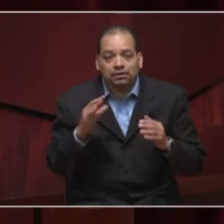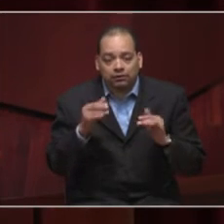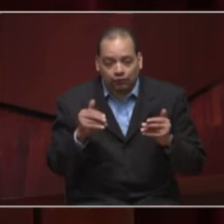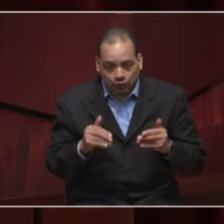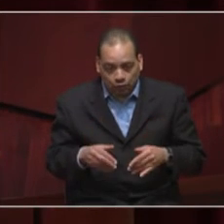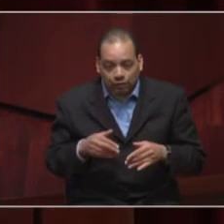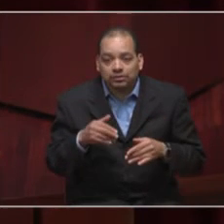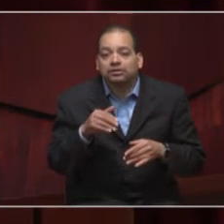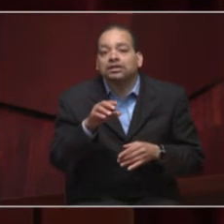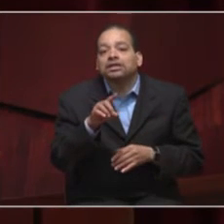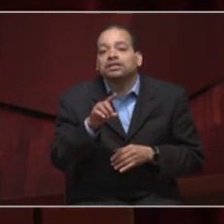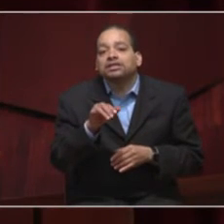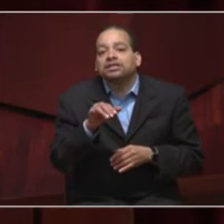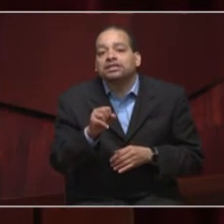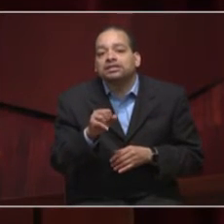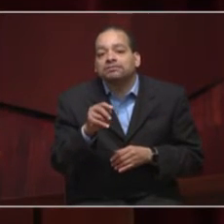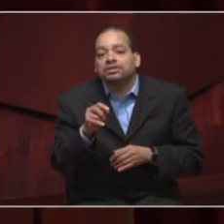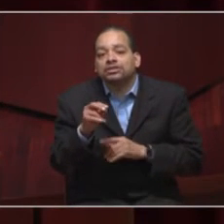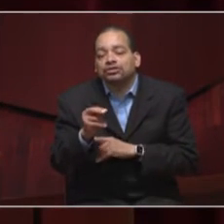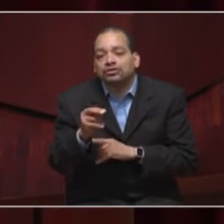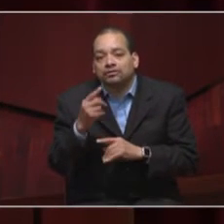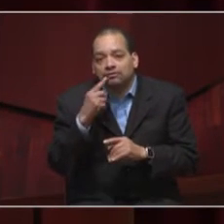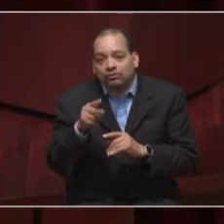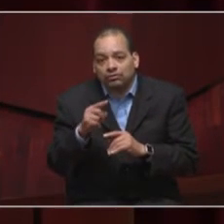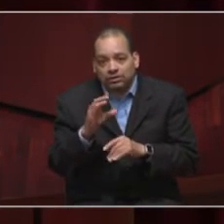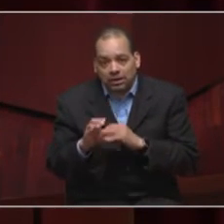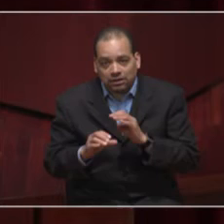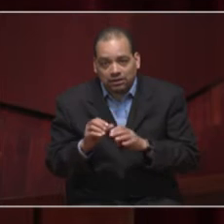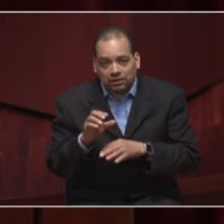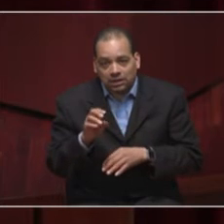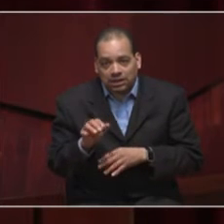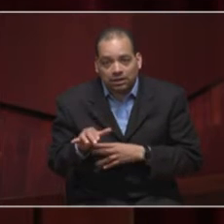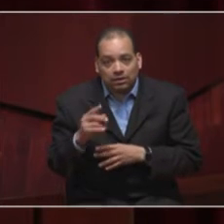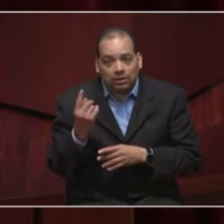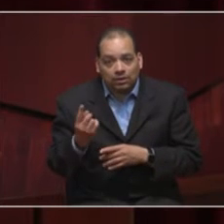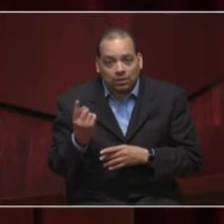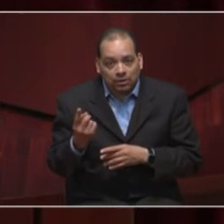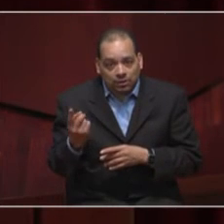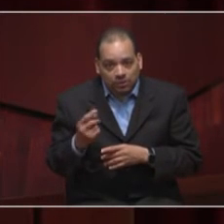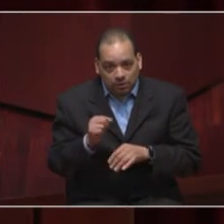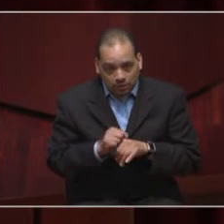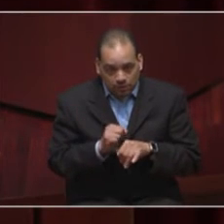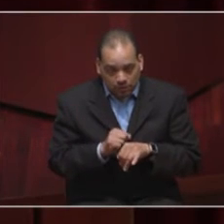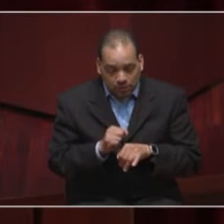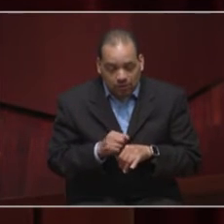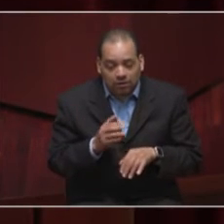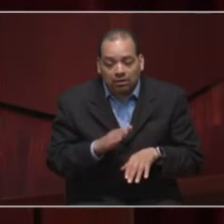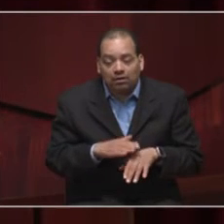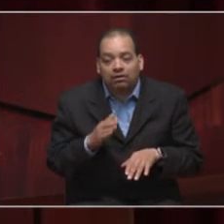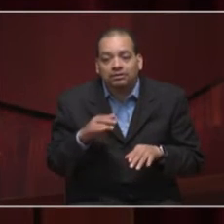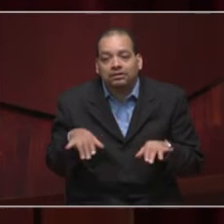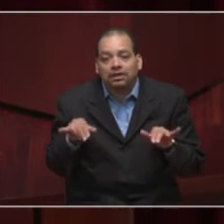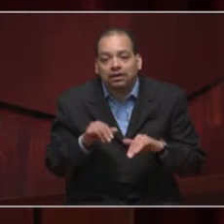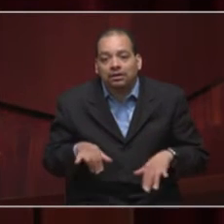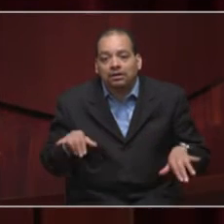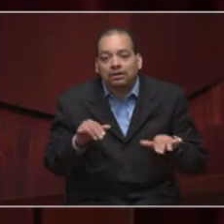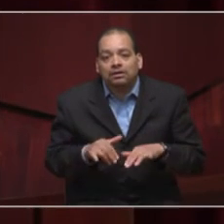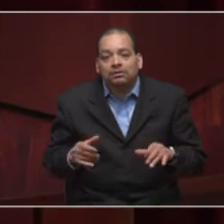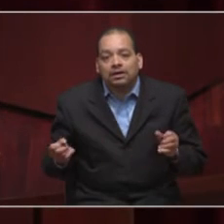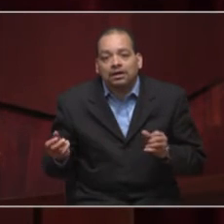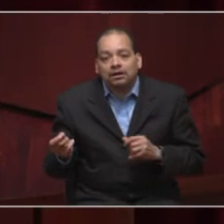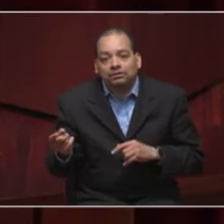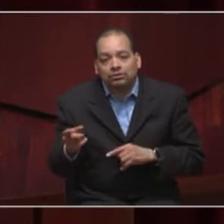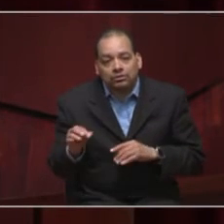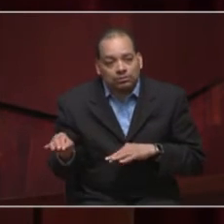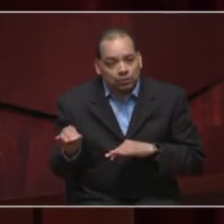cycle, we're always engaged in working on these annual moves virtually